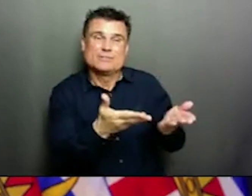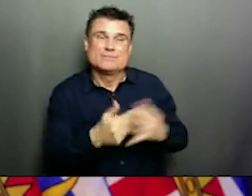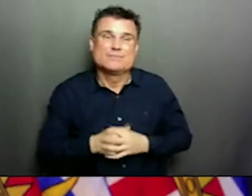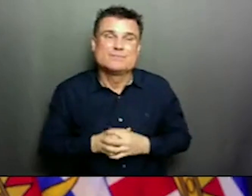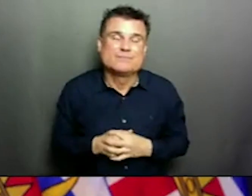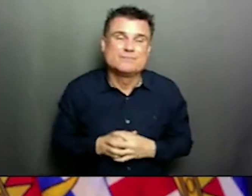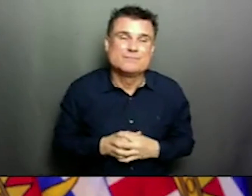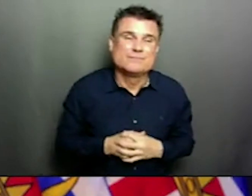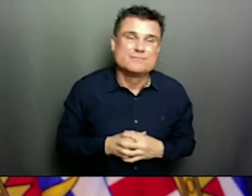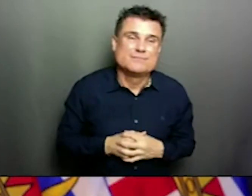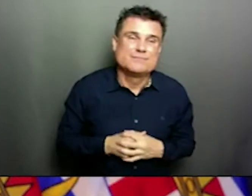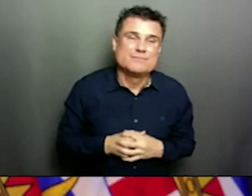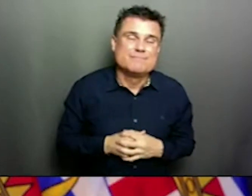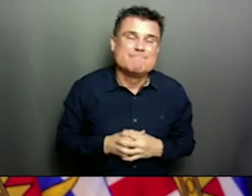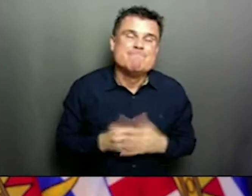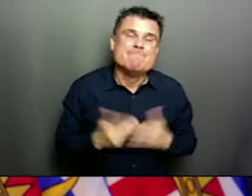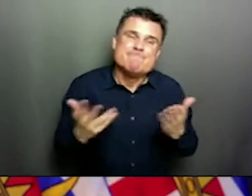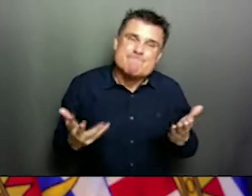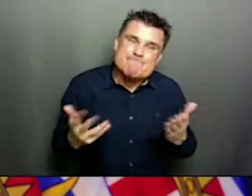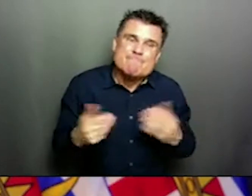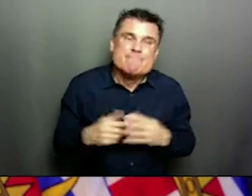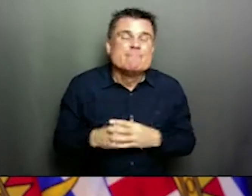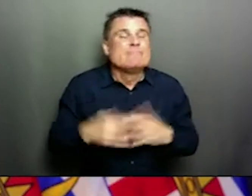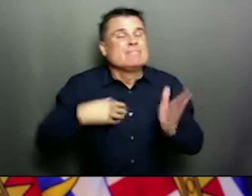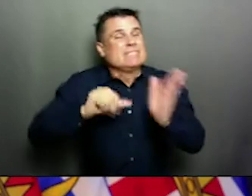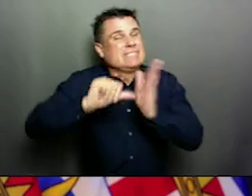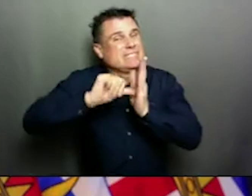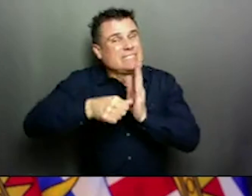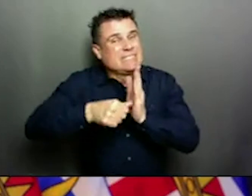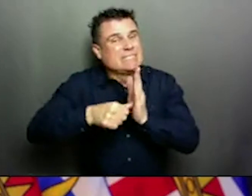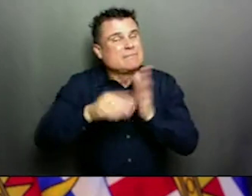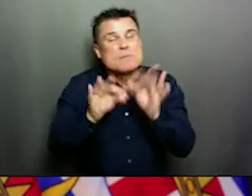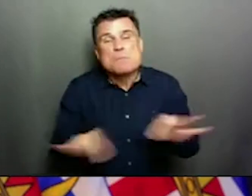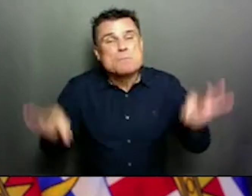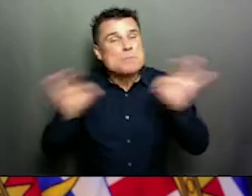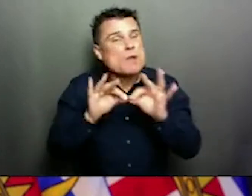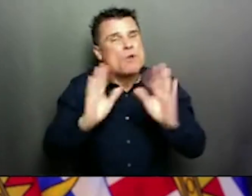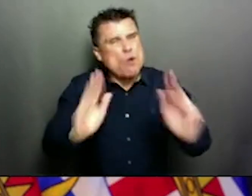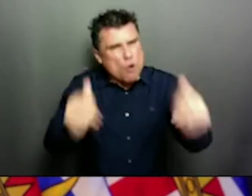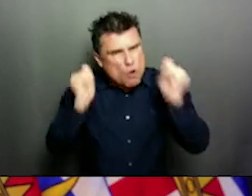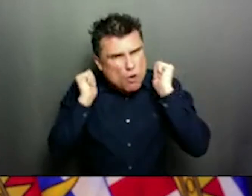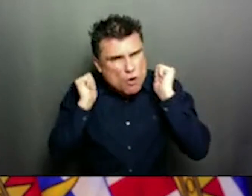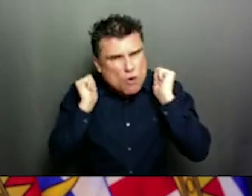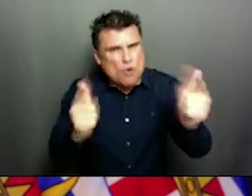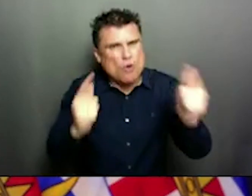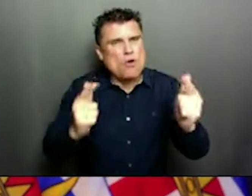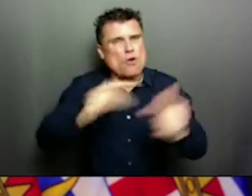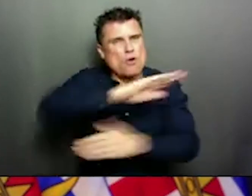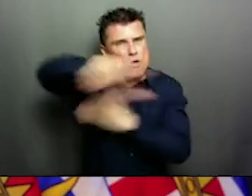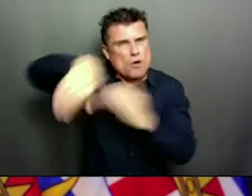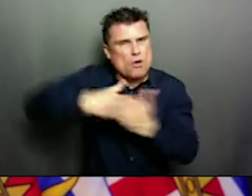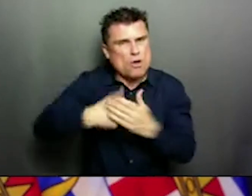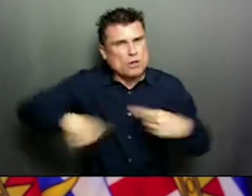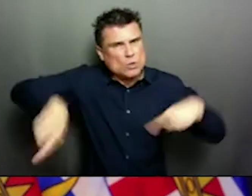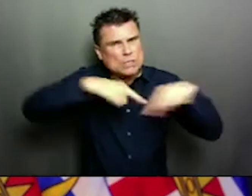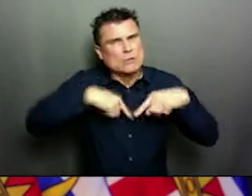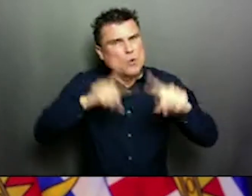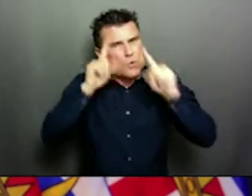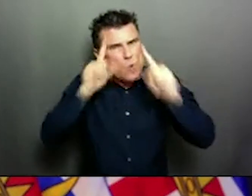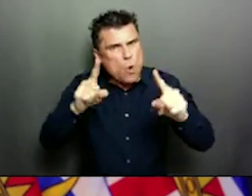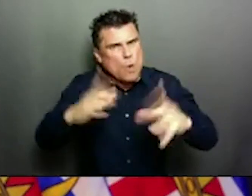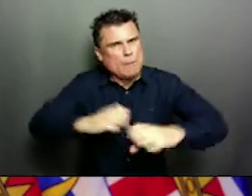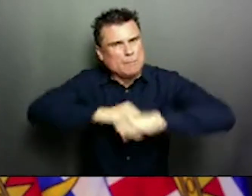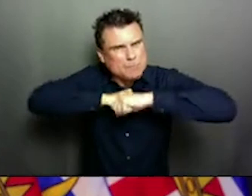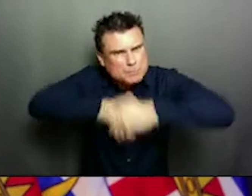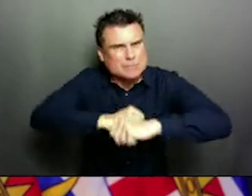so important for all of us to take those measures that we can to protect people, to stay away